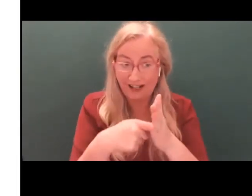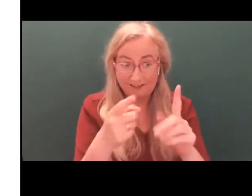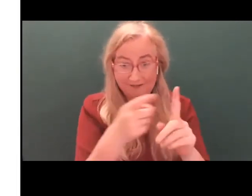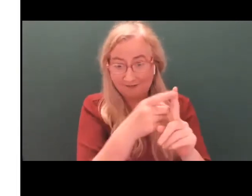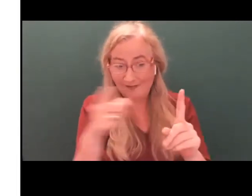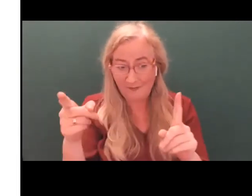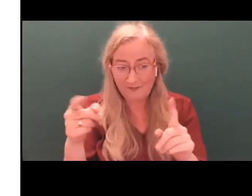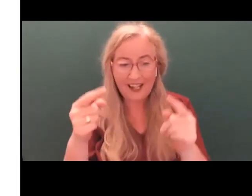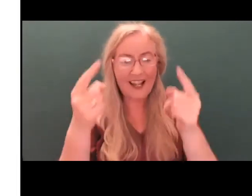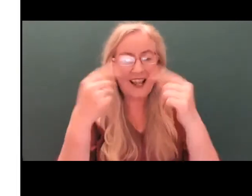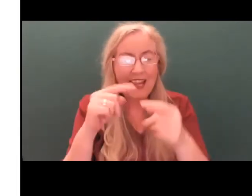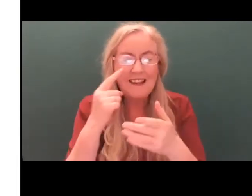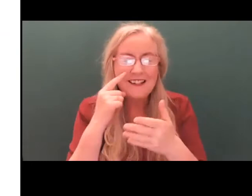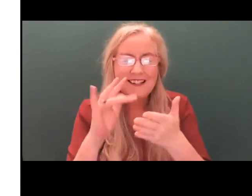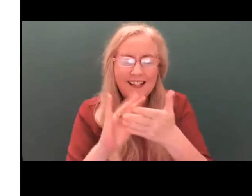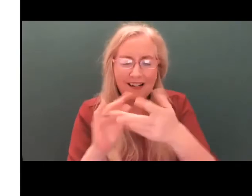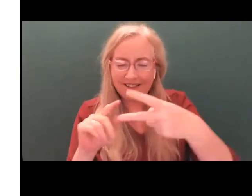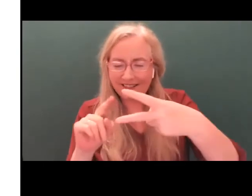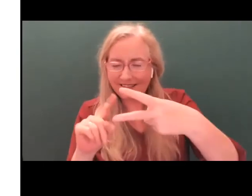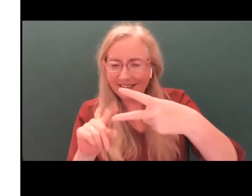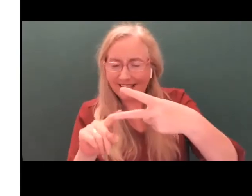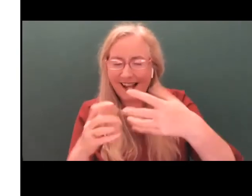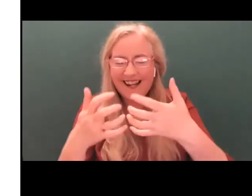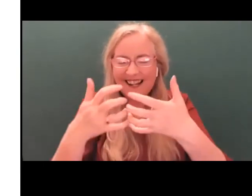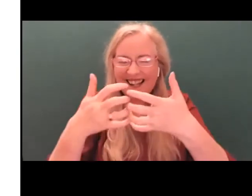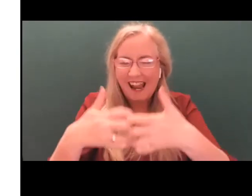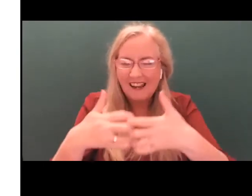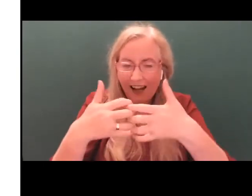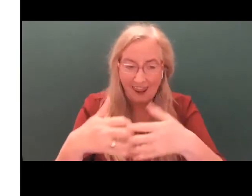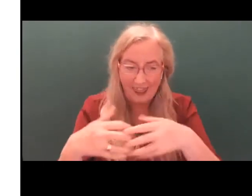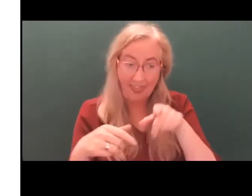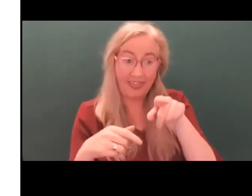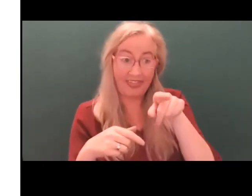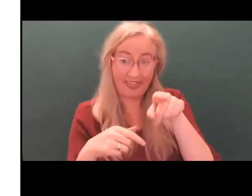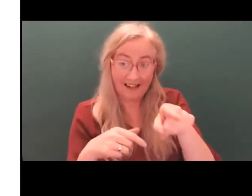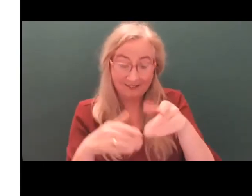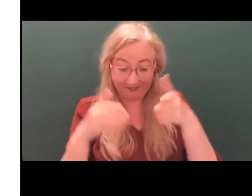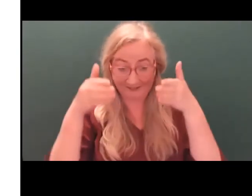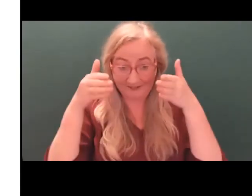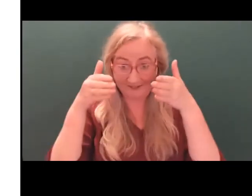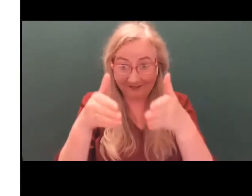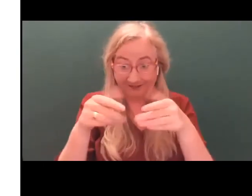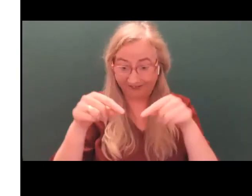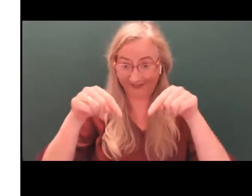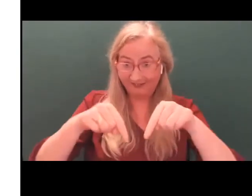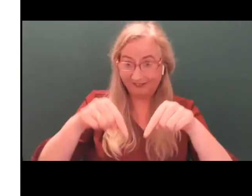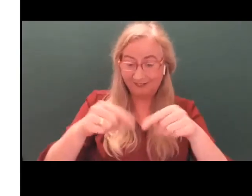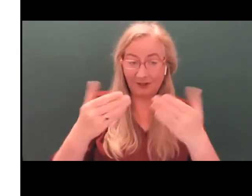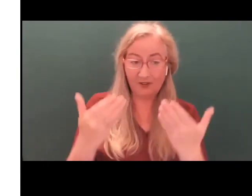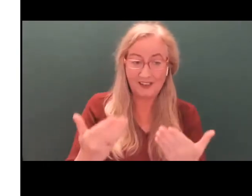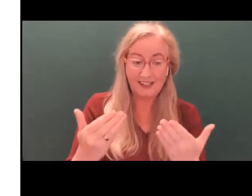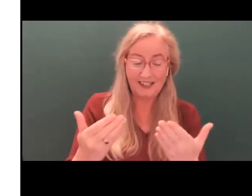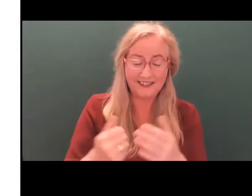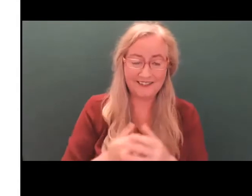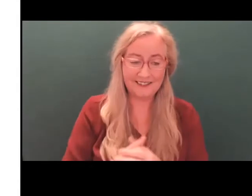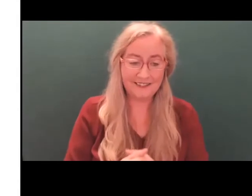And then in the center, we have technical resources. So this is what we're going to focus on this afternoon.